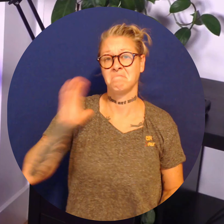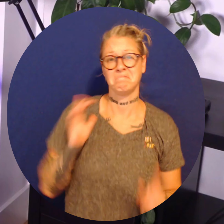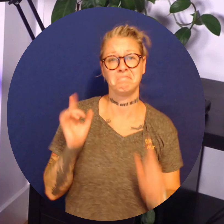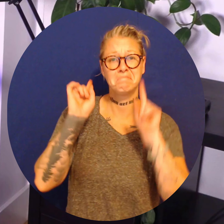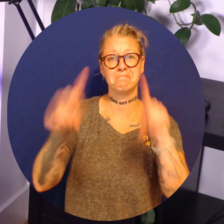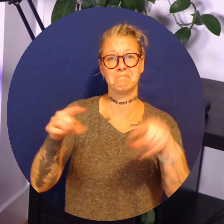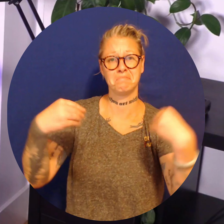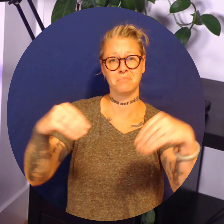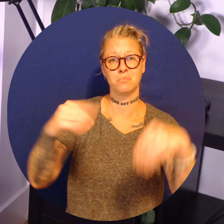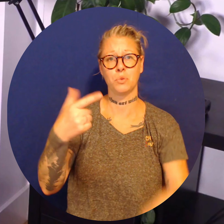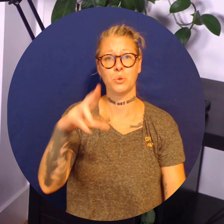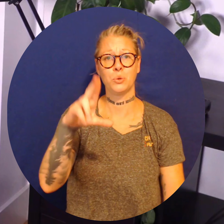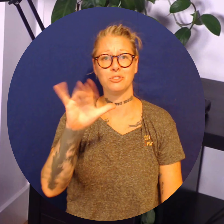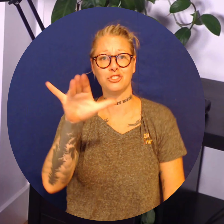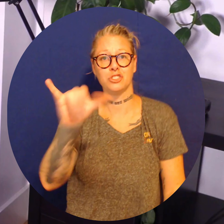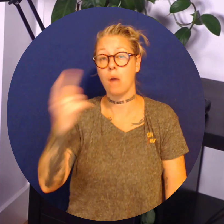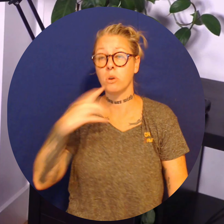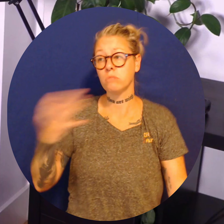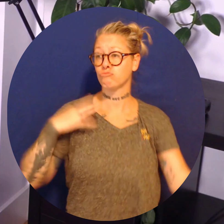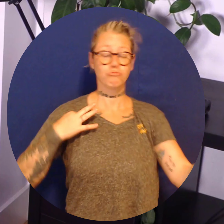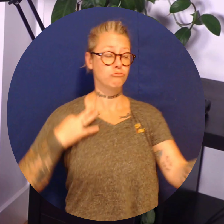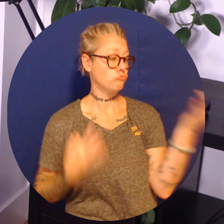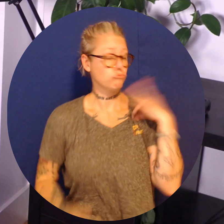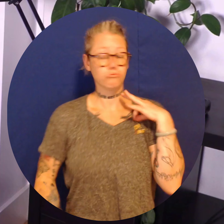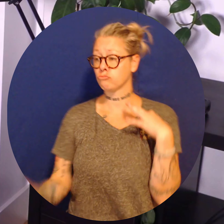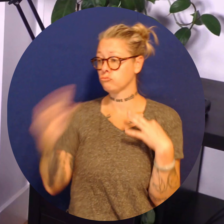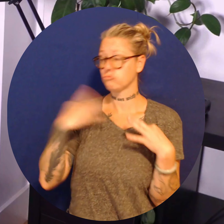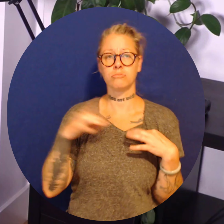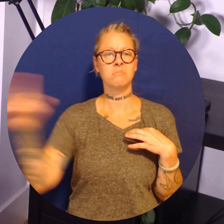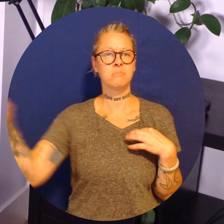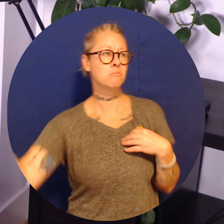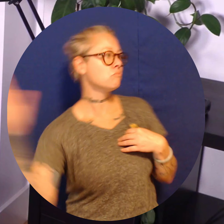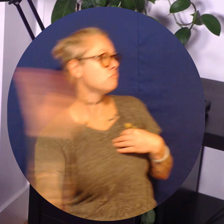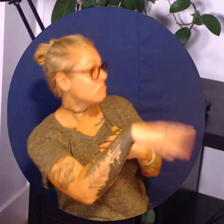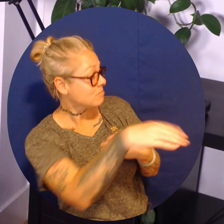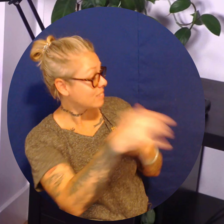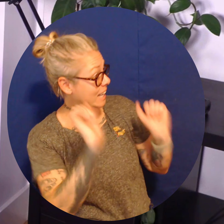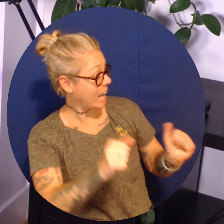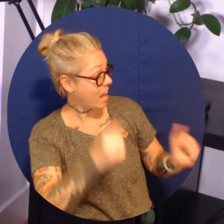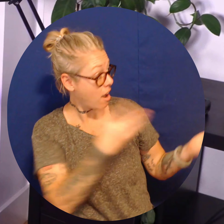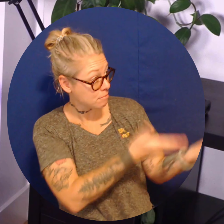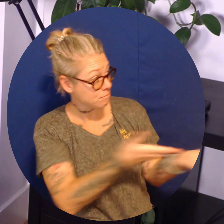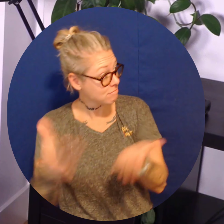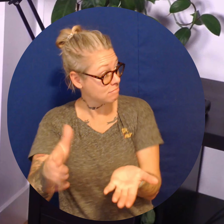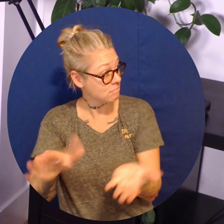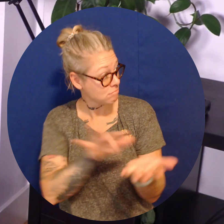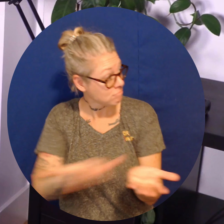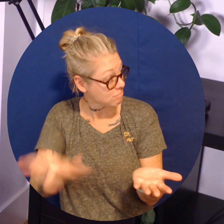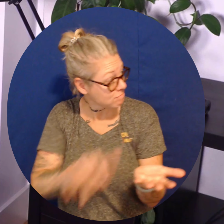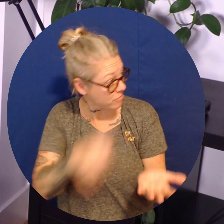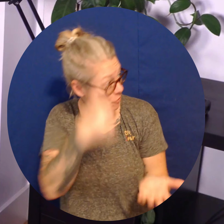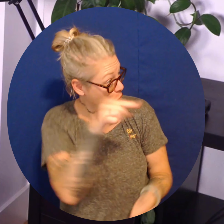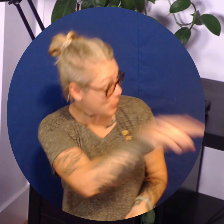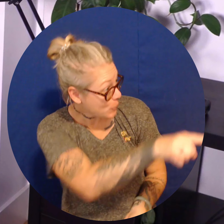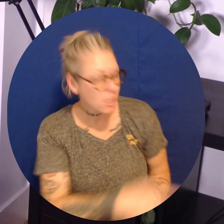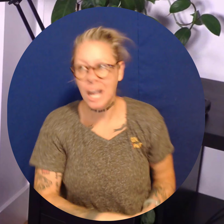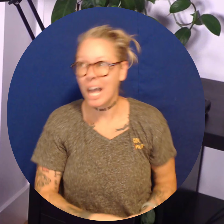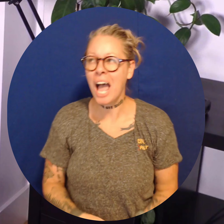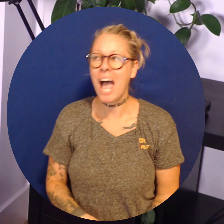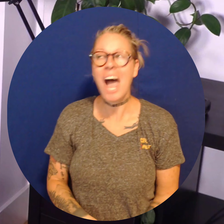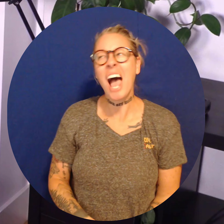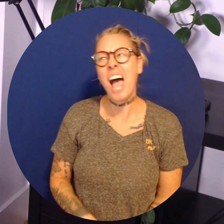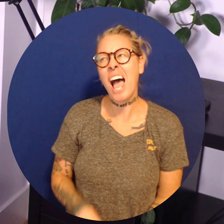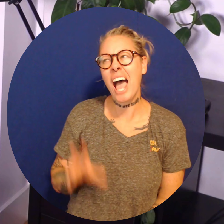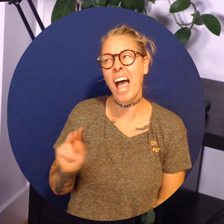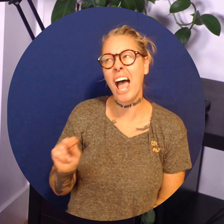Like, I used to go to Gucci and be like, I would just try things on. And then they'd be like, so can I, cash anything out for you? And I'd be